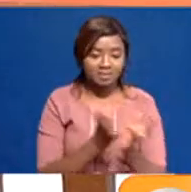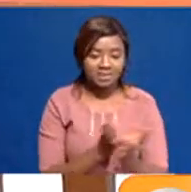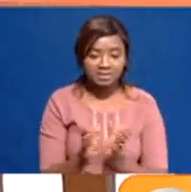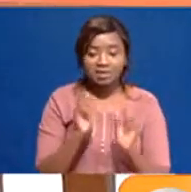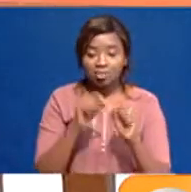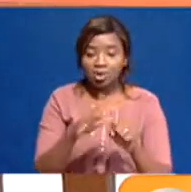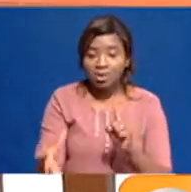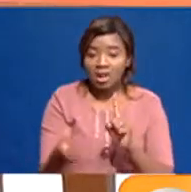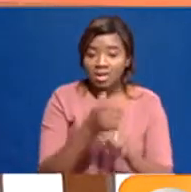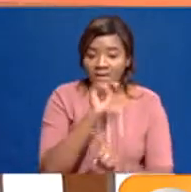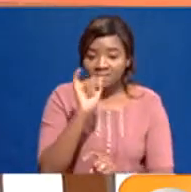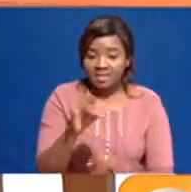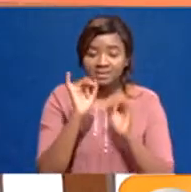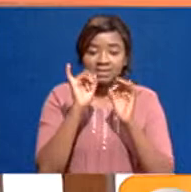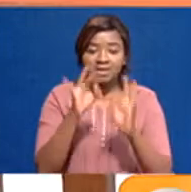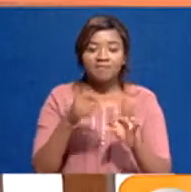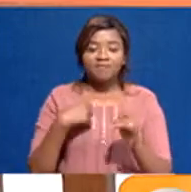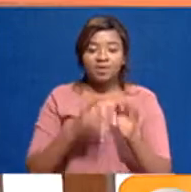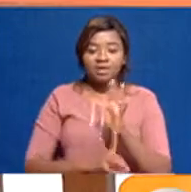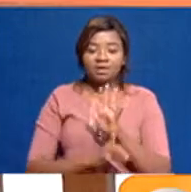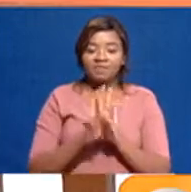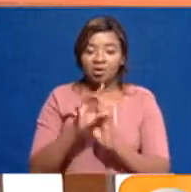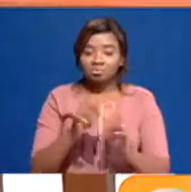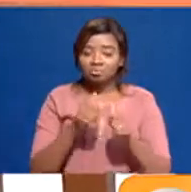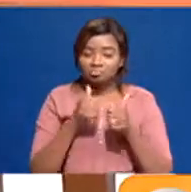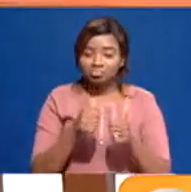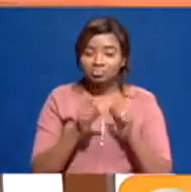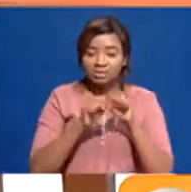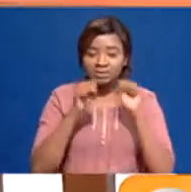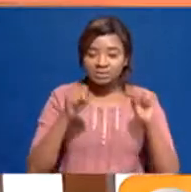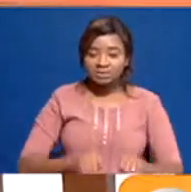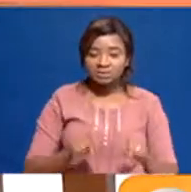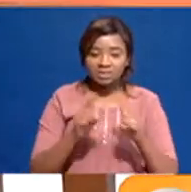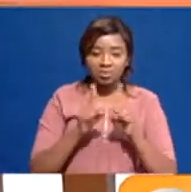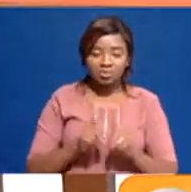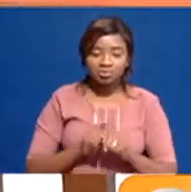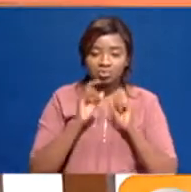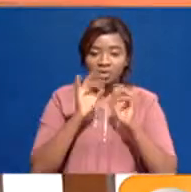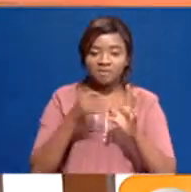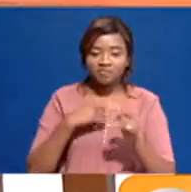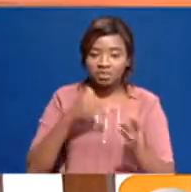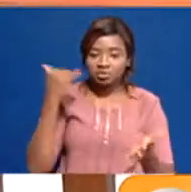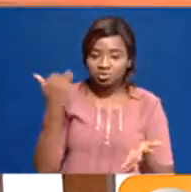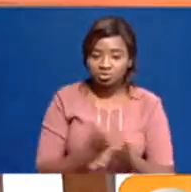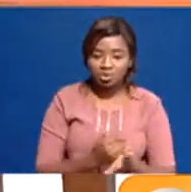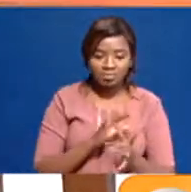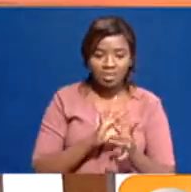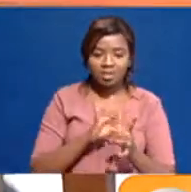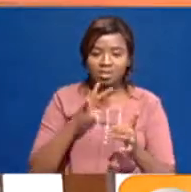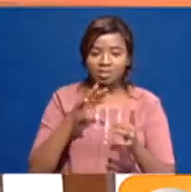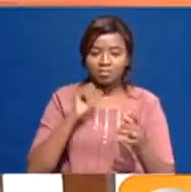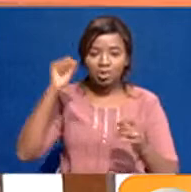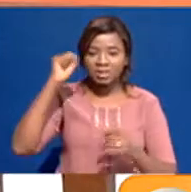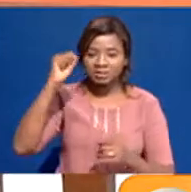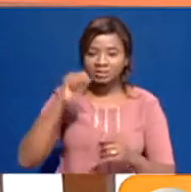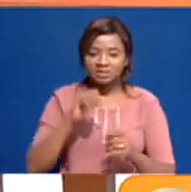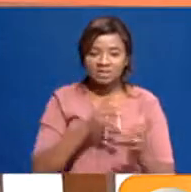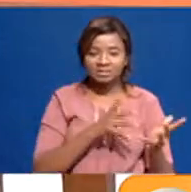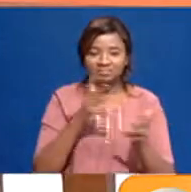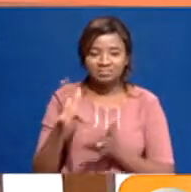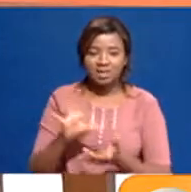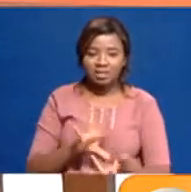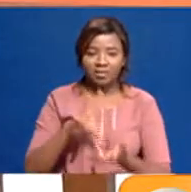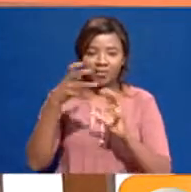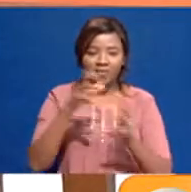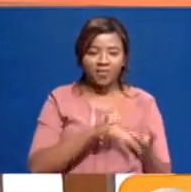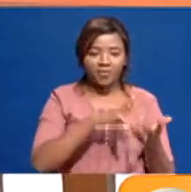systems throughout the country. If we stop all these confrontational politics that would bring chaos